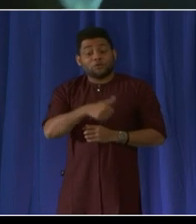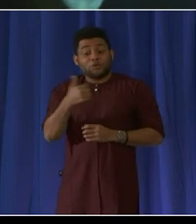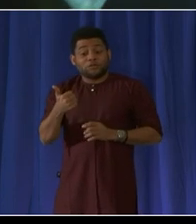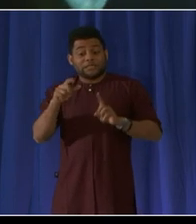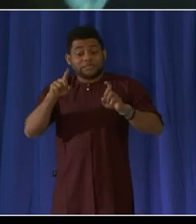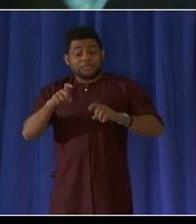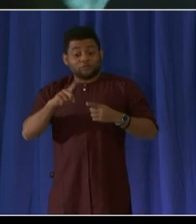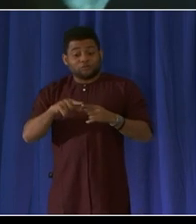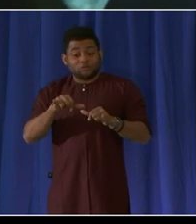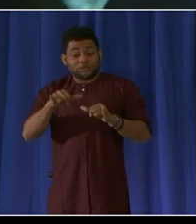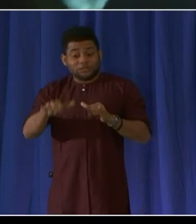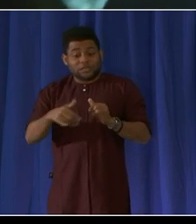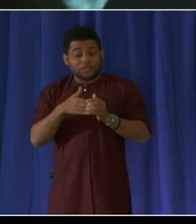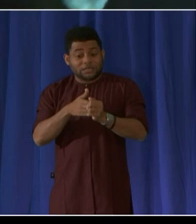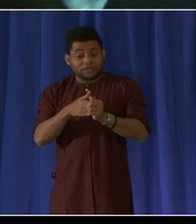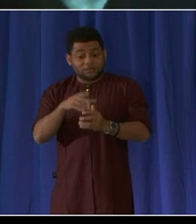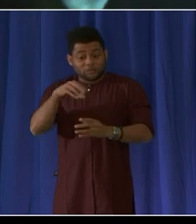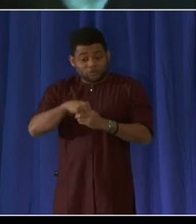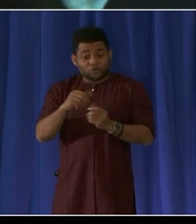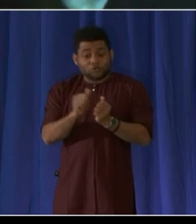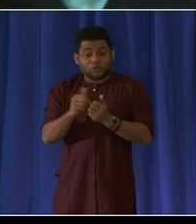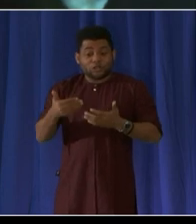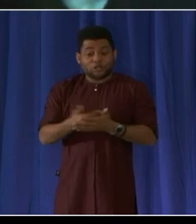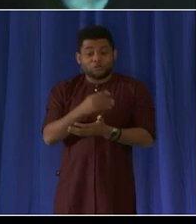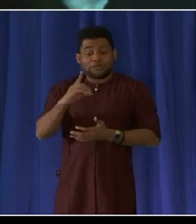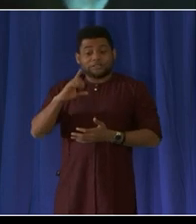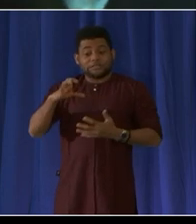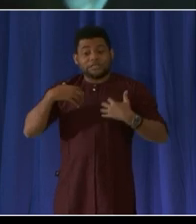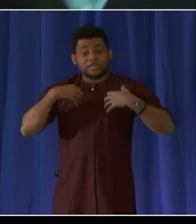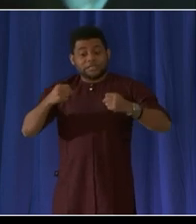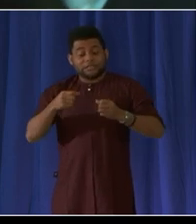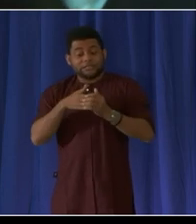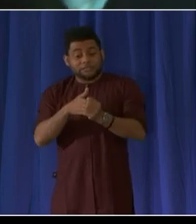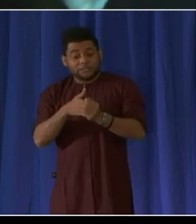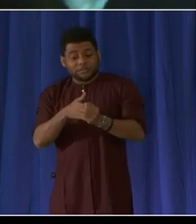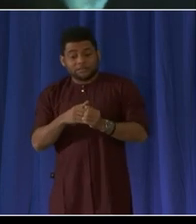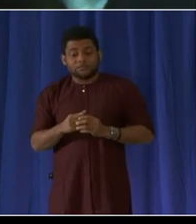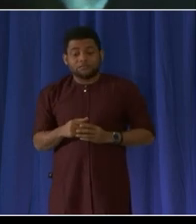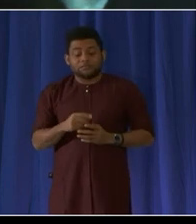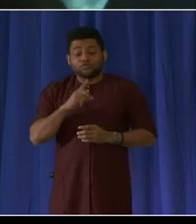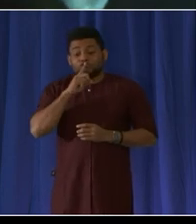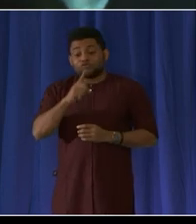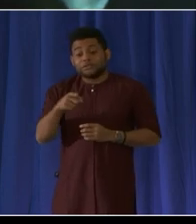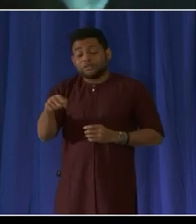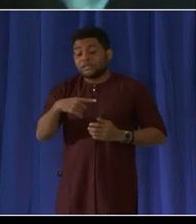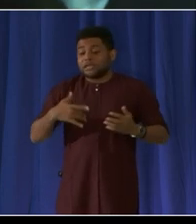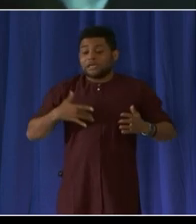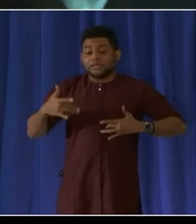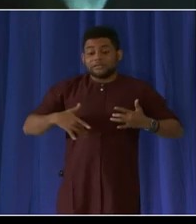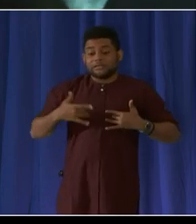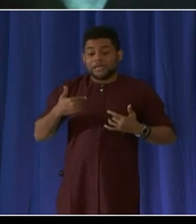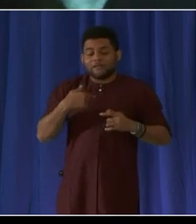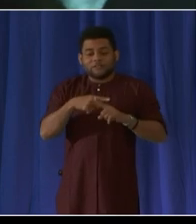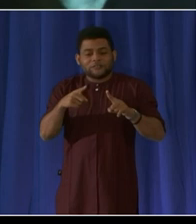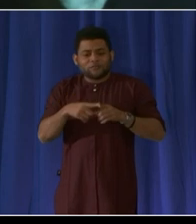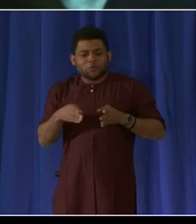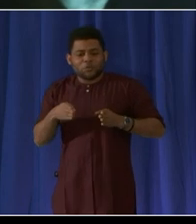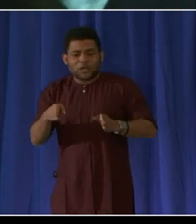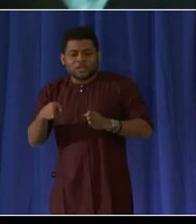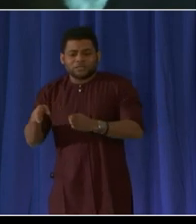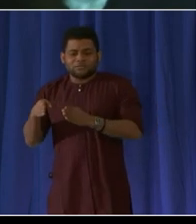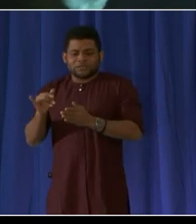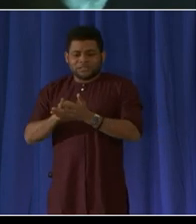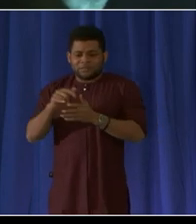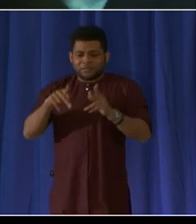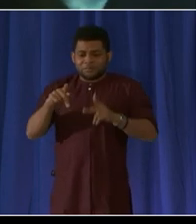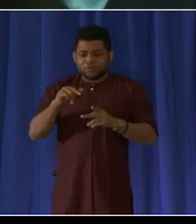stay guidance was part of the new DC Health updated guidance. Very clear and excited that we have some ways that